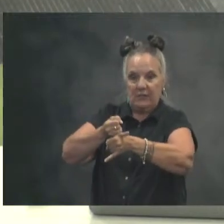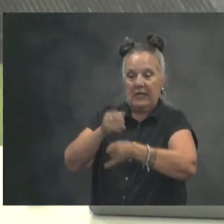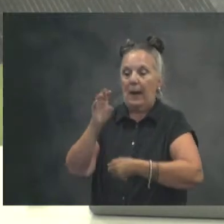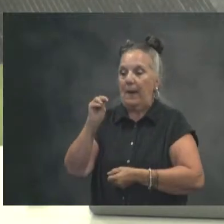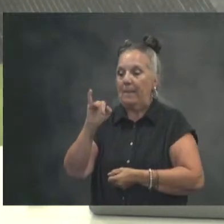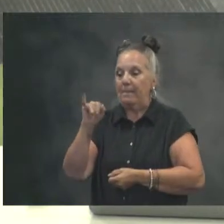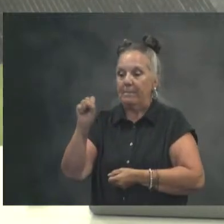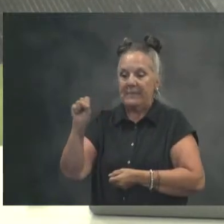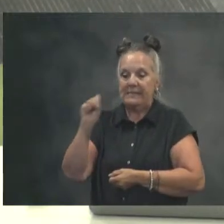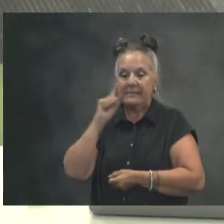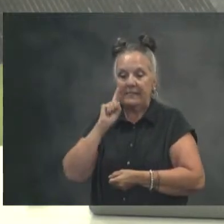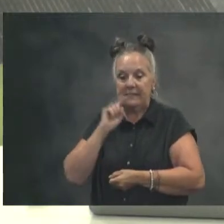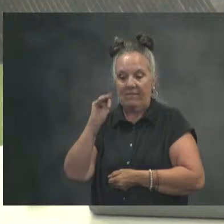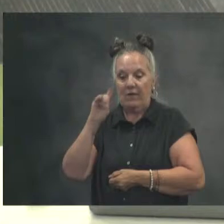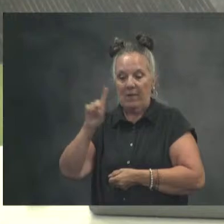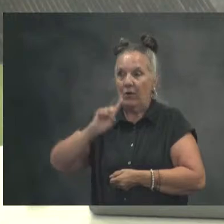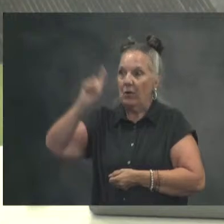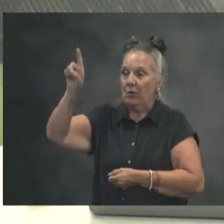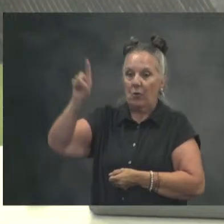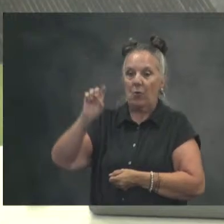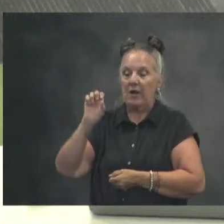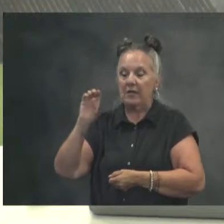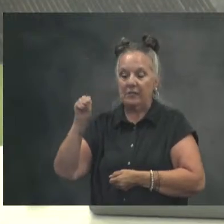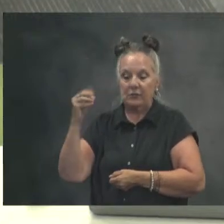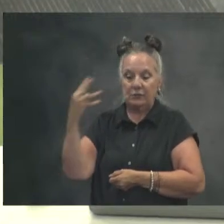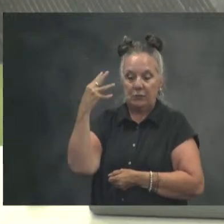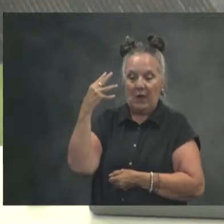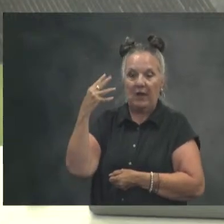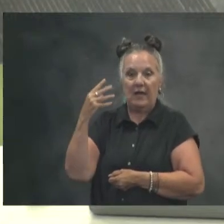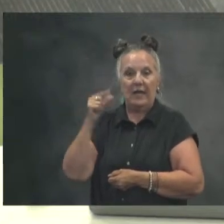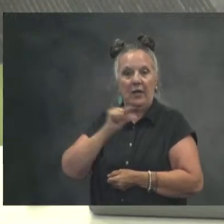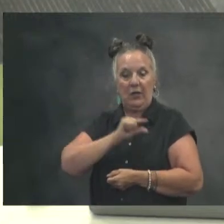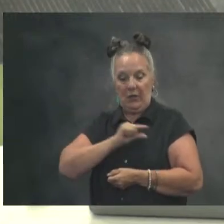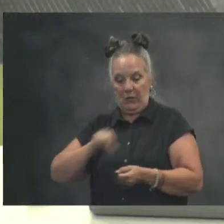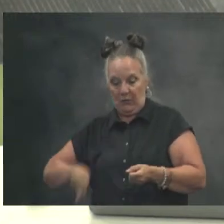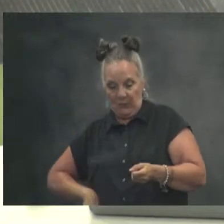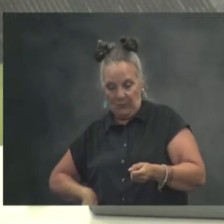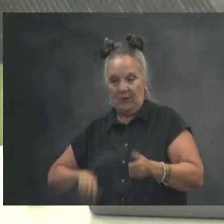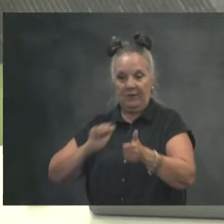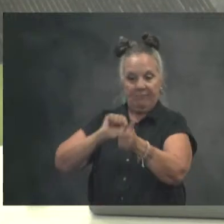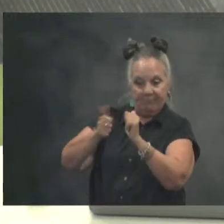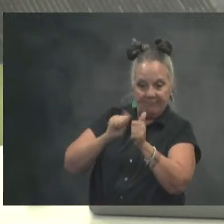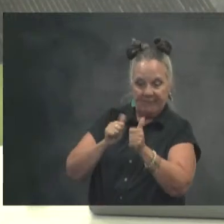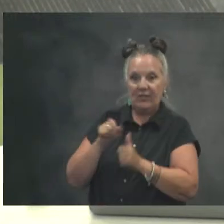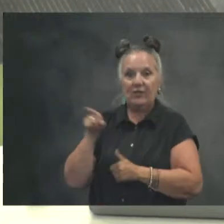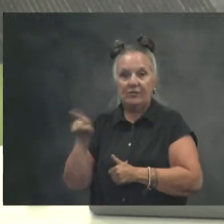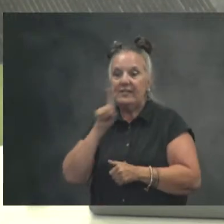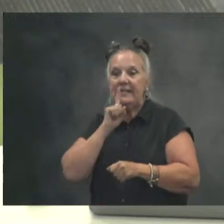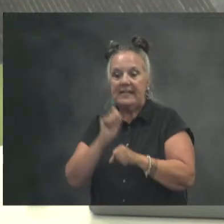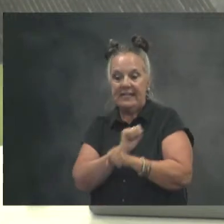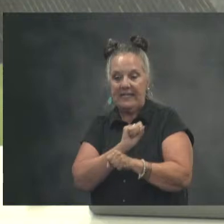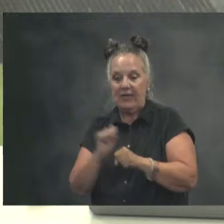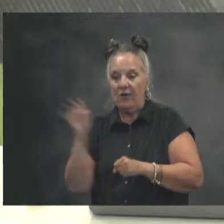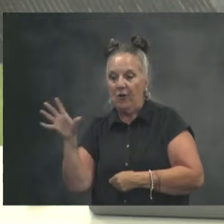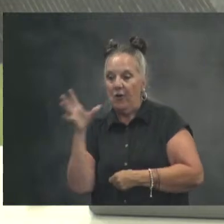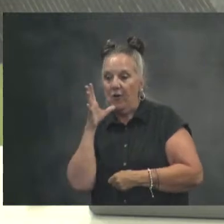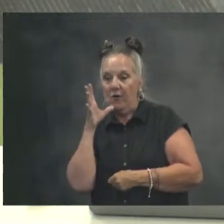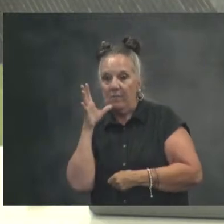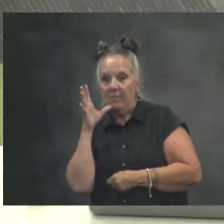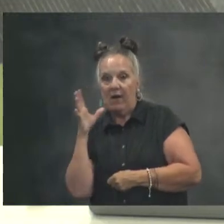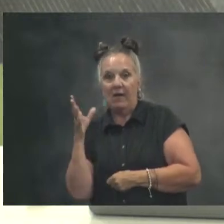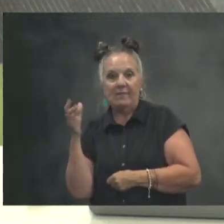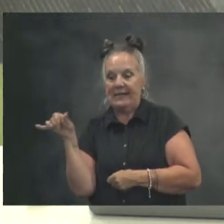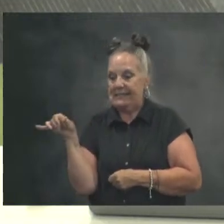Maryland, who's going to Taiwan to compete as a beauty pageant thing for deaf children, her mom reached out and told me that you guys